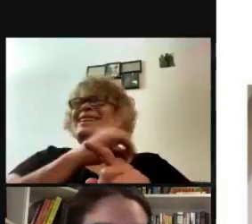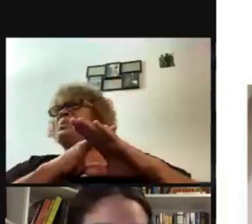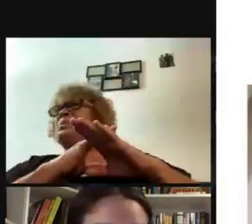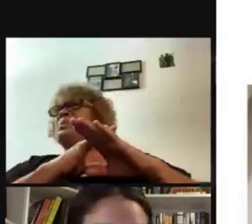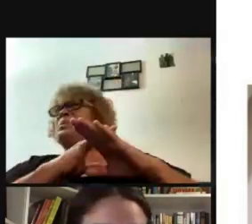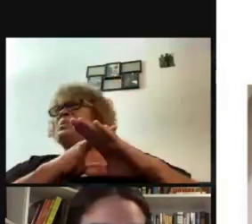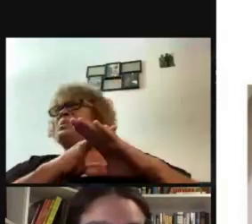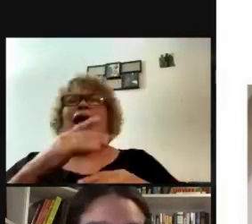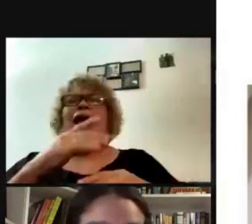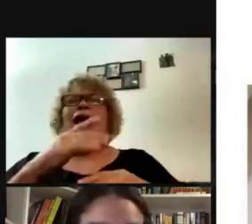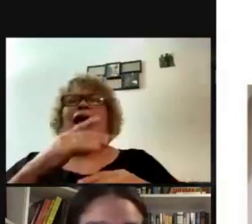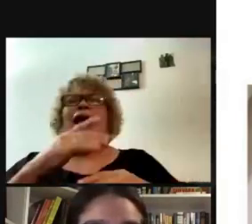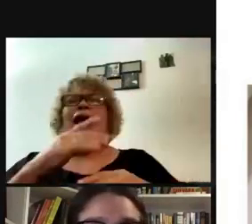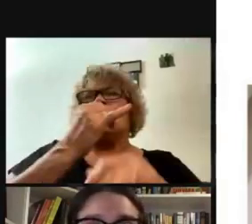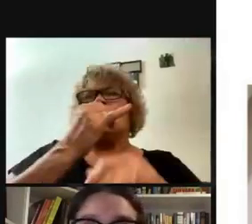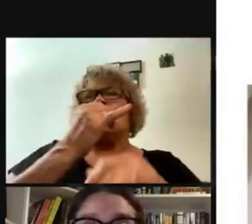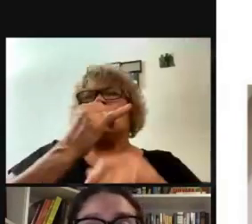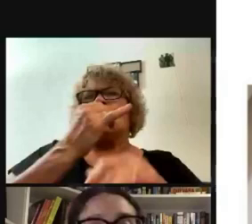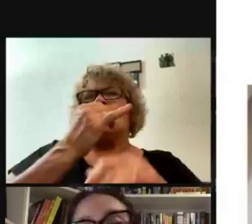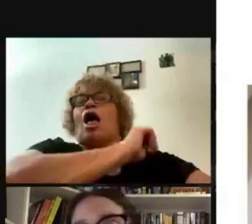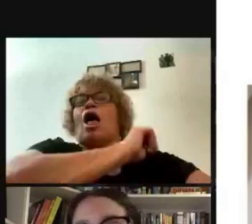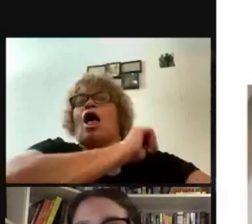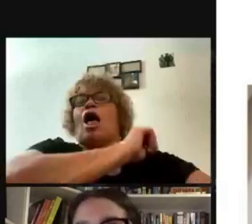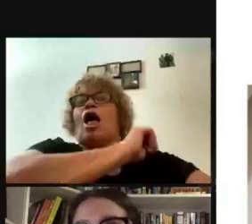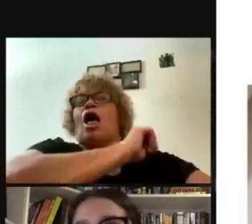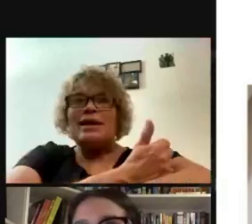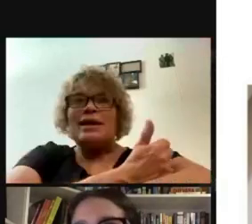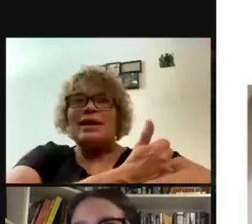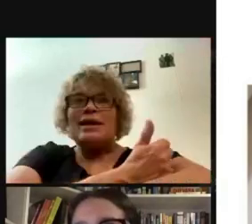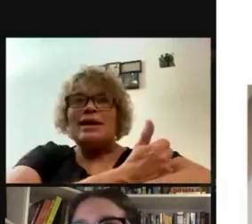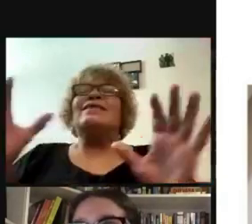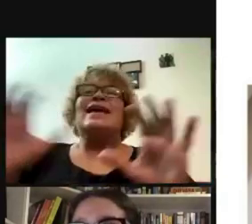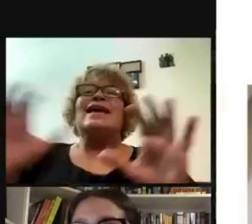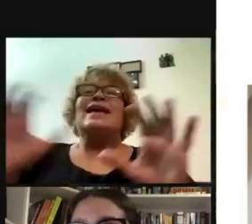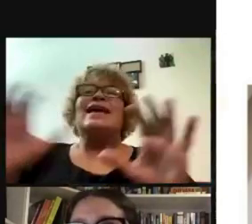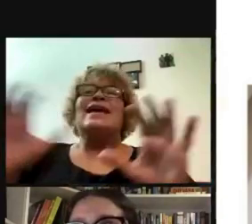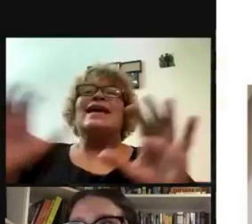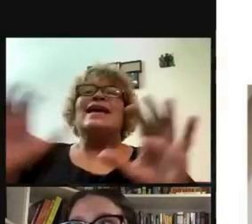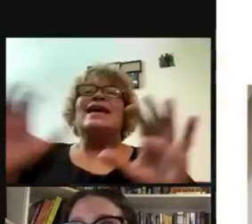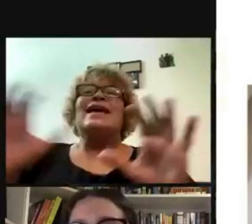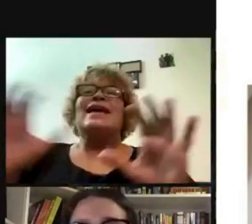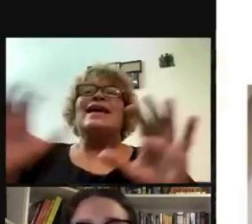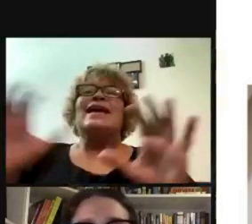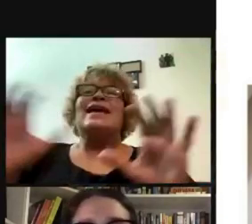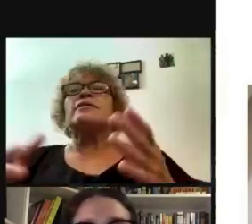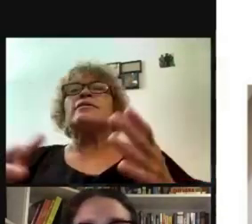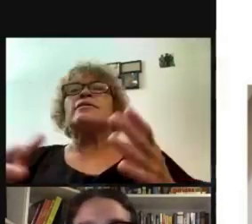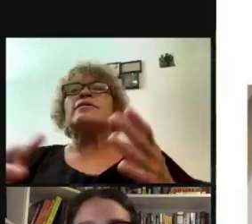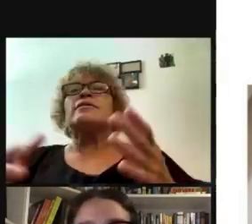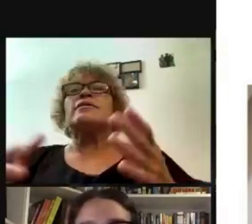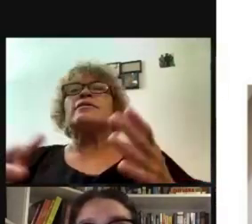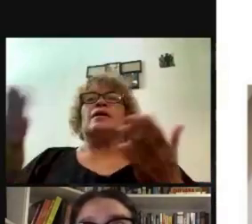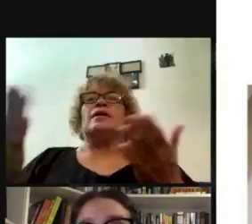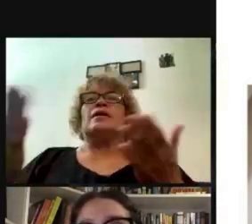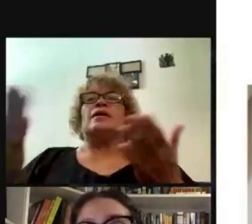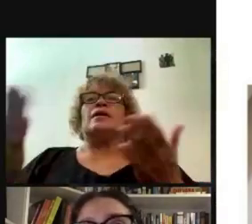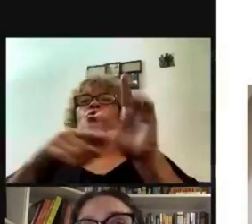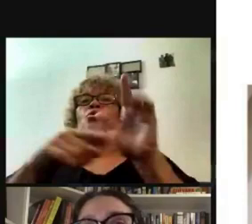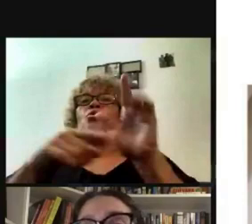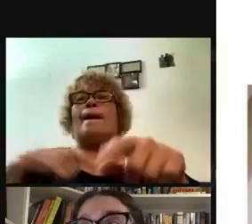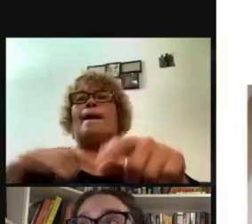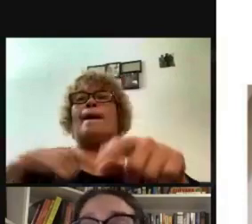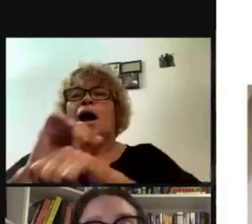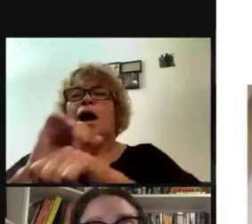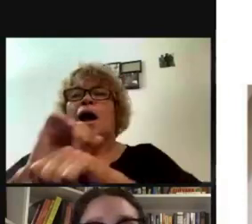clinicians and other institutional authorities, and they did so in many different ways. And some of the things that I highlight in my work is the ways that